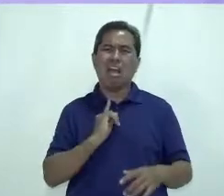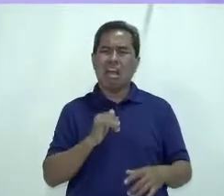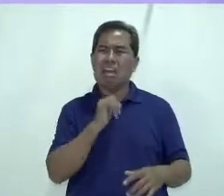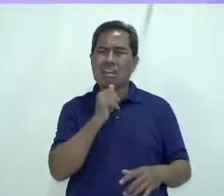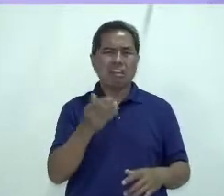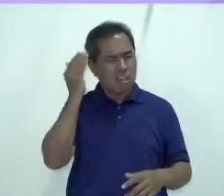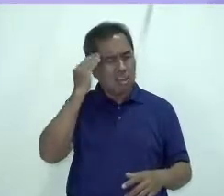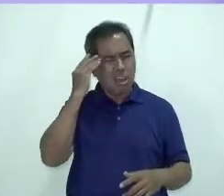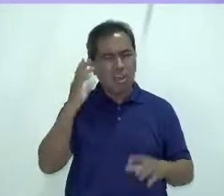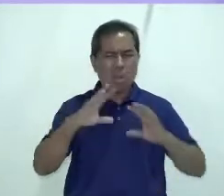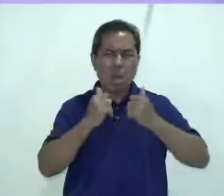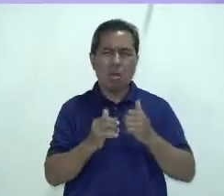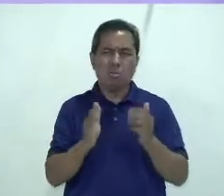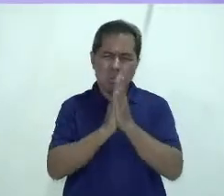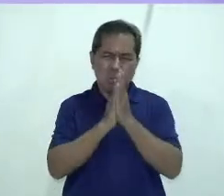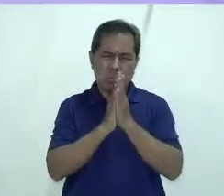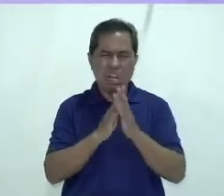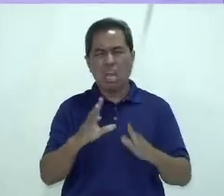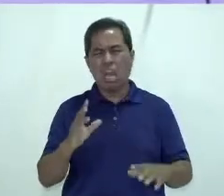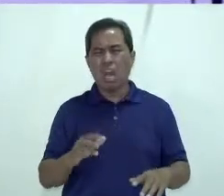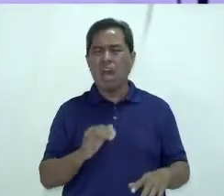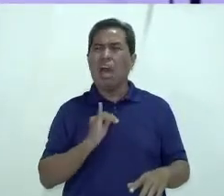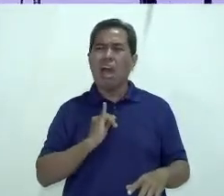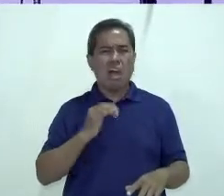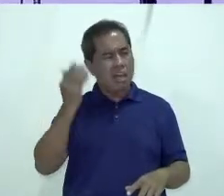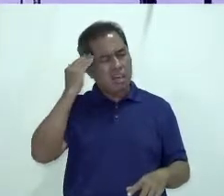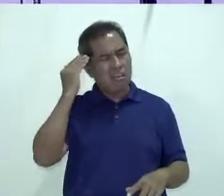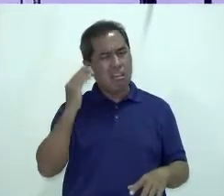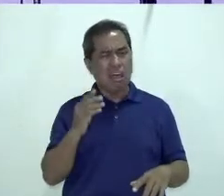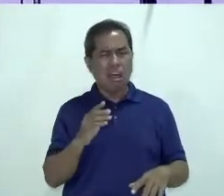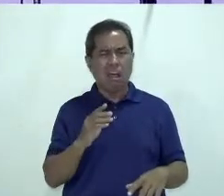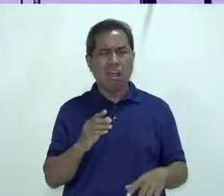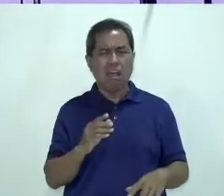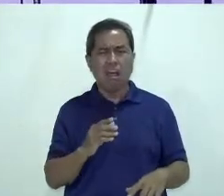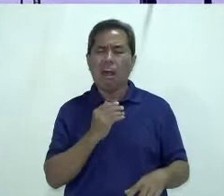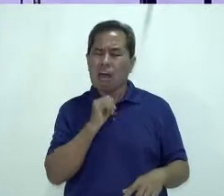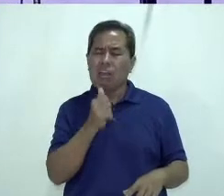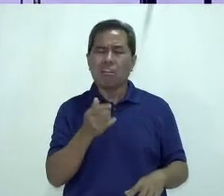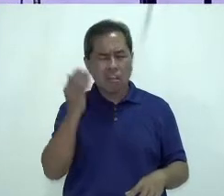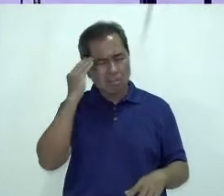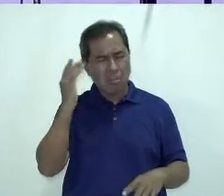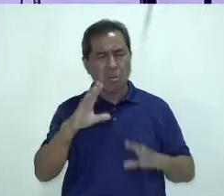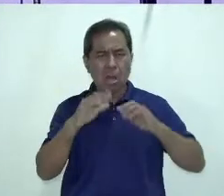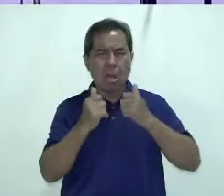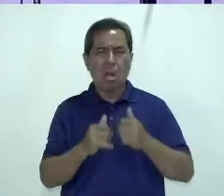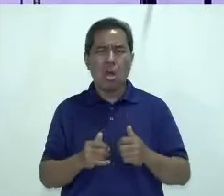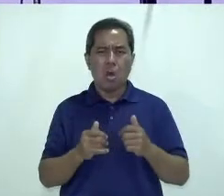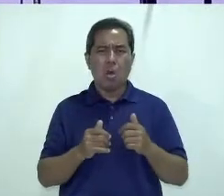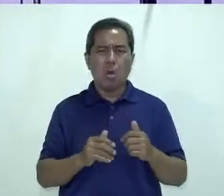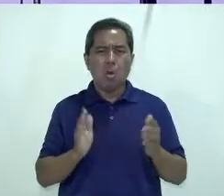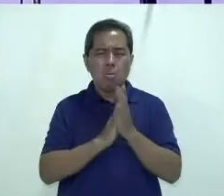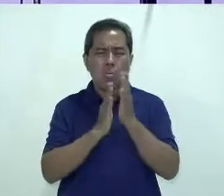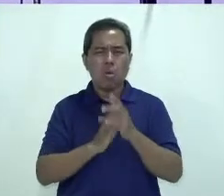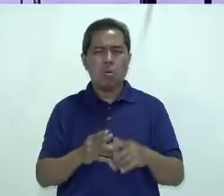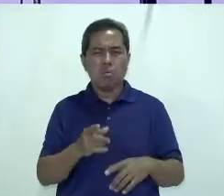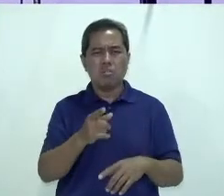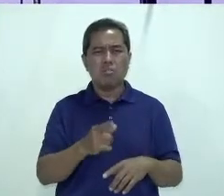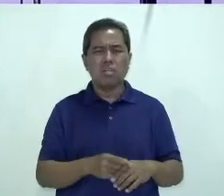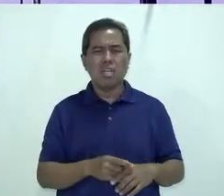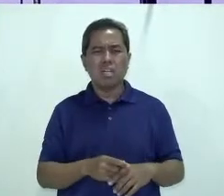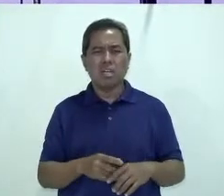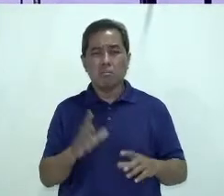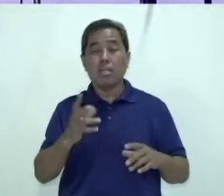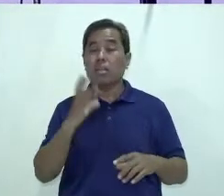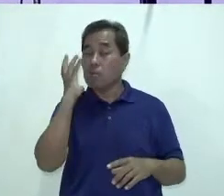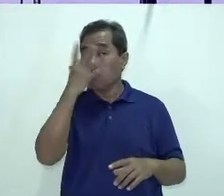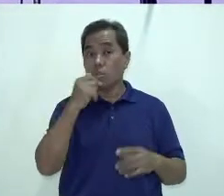how to praise. I mean, what are you talking about? Chad, I don't even know how to do any of those things that you have been talking about. Well, the